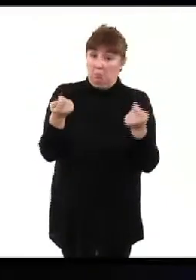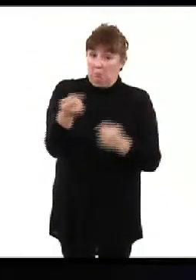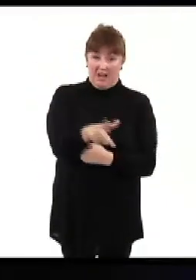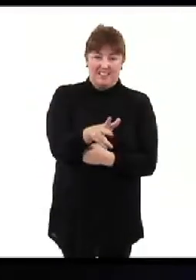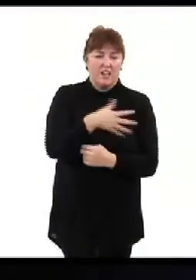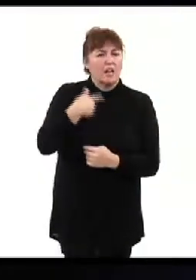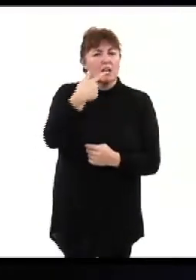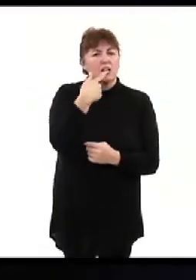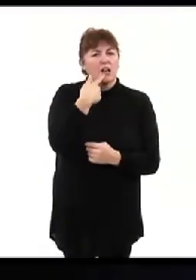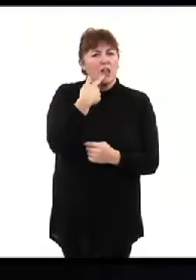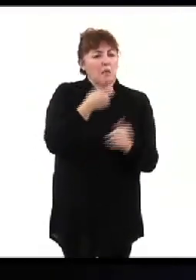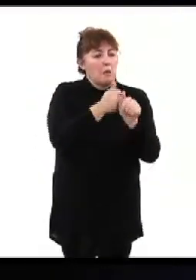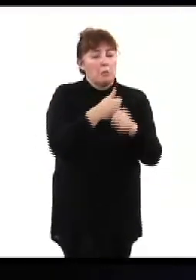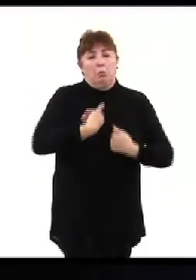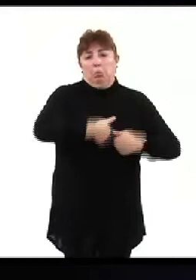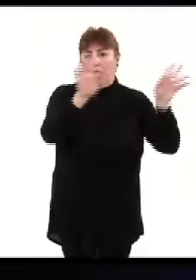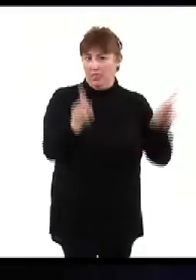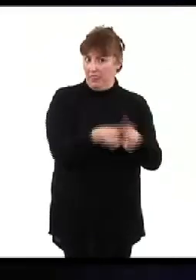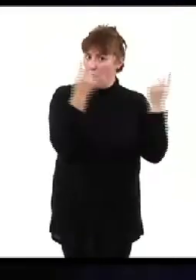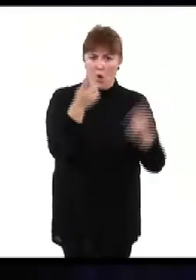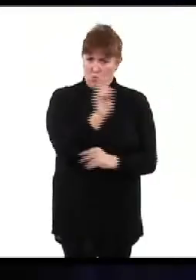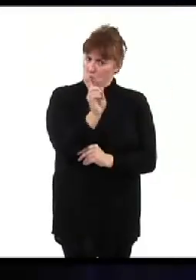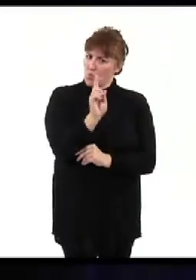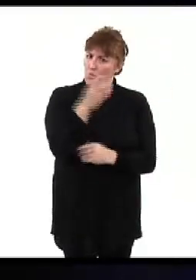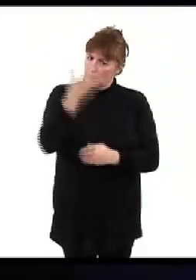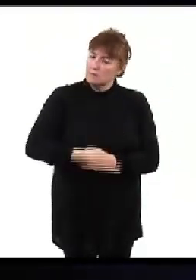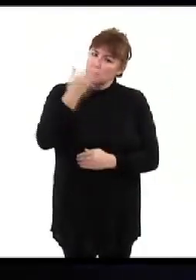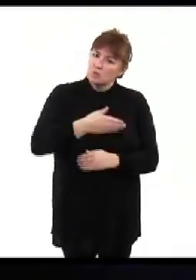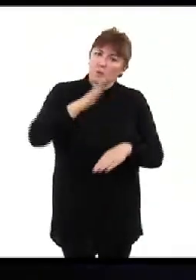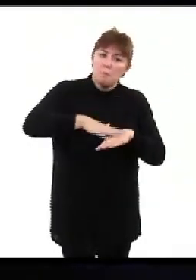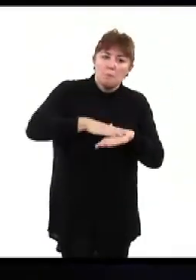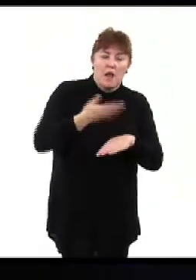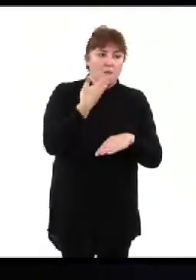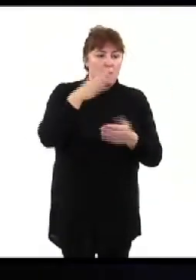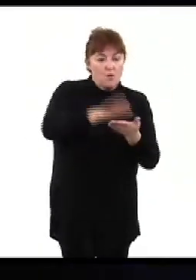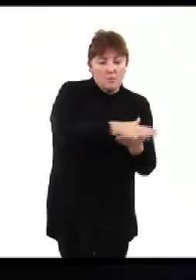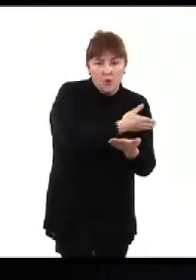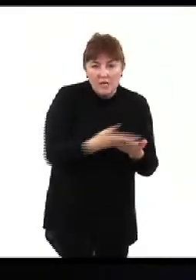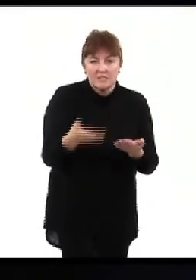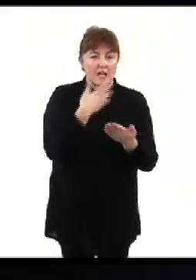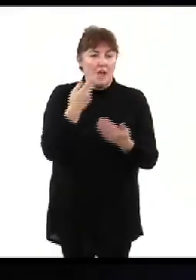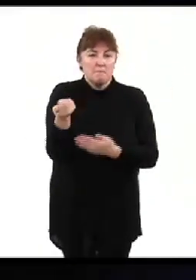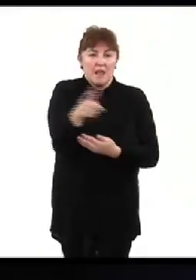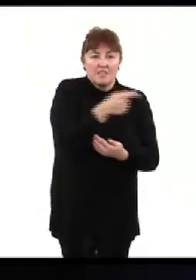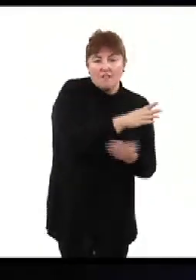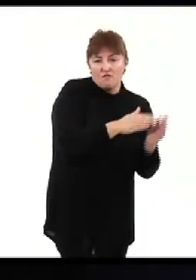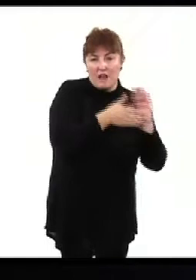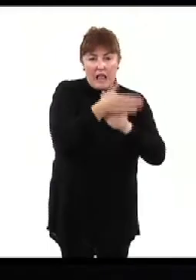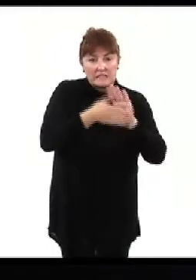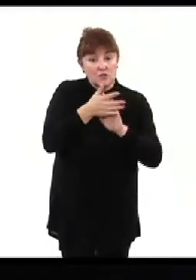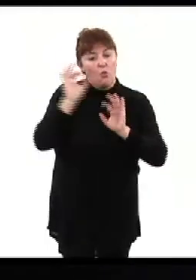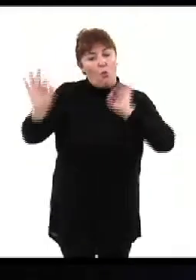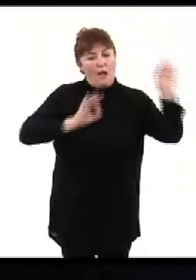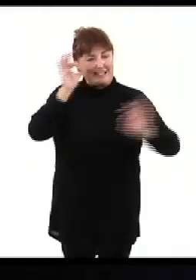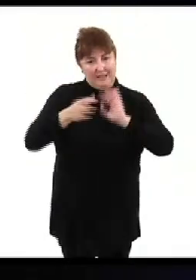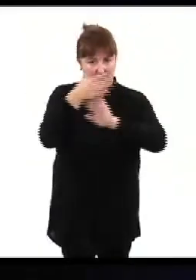like sign poetry and metaphor and sign play. It's one of the things that makes signs so wonderful to watch when you're looking at